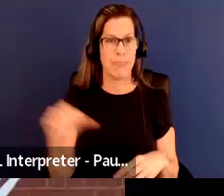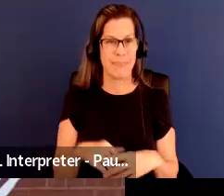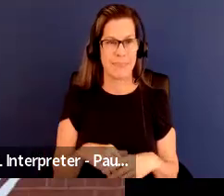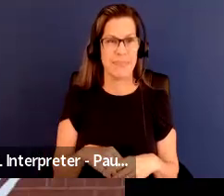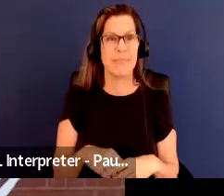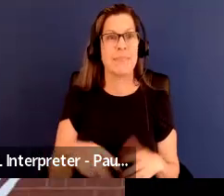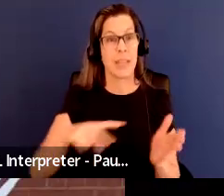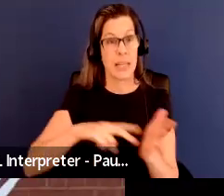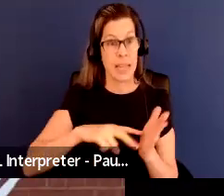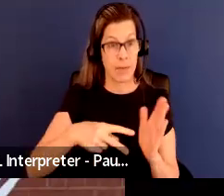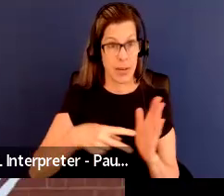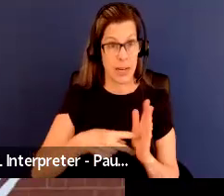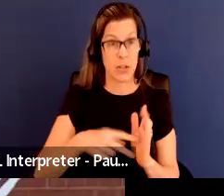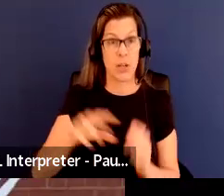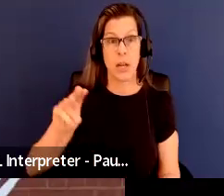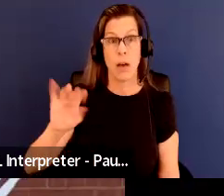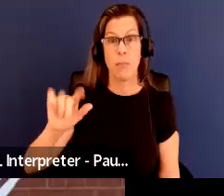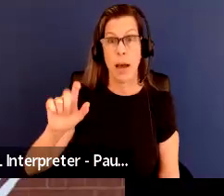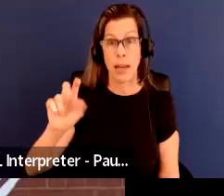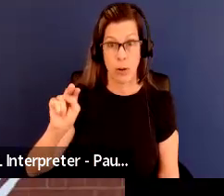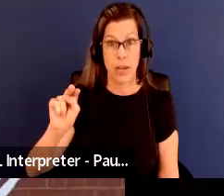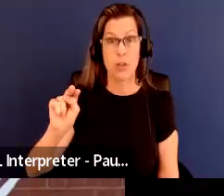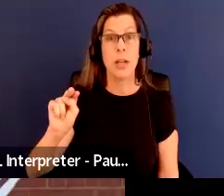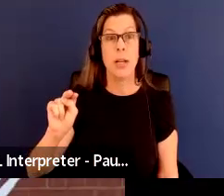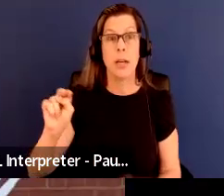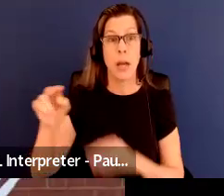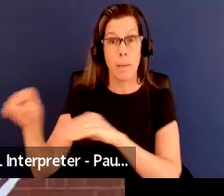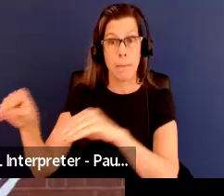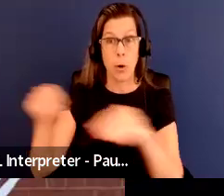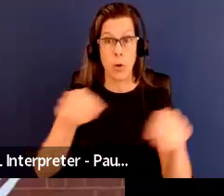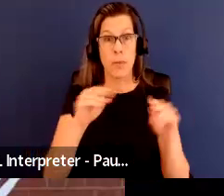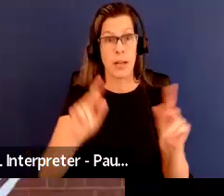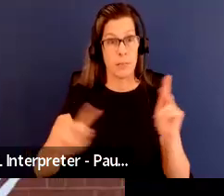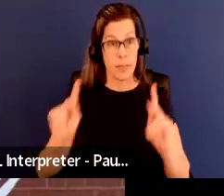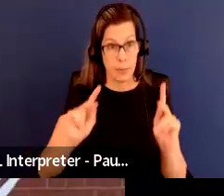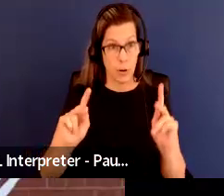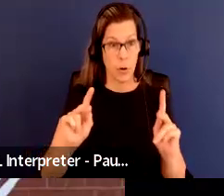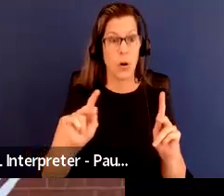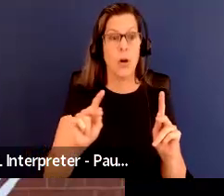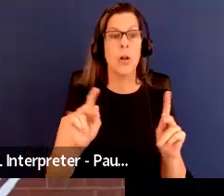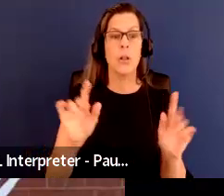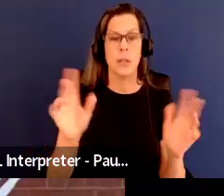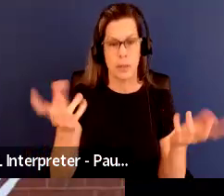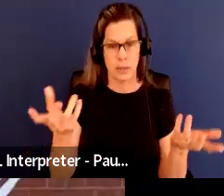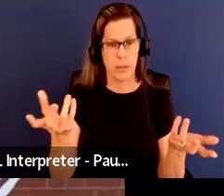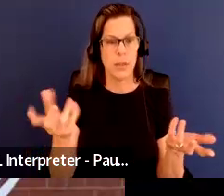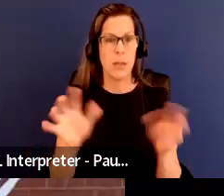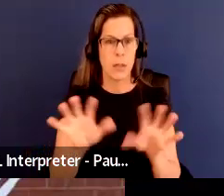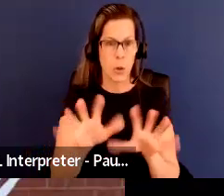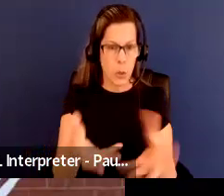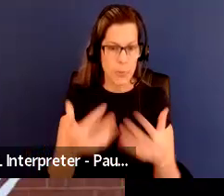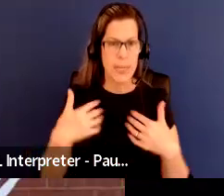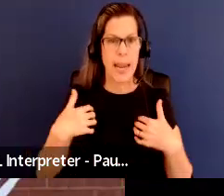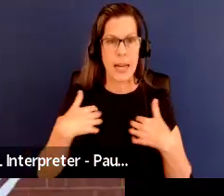the definition of migration is the movement of individuals, groups, or animals from one location to the other. And I just loved